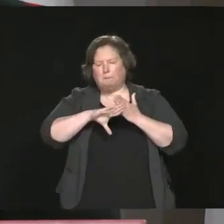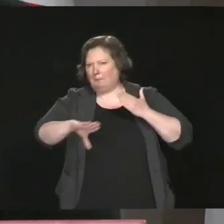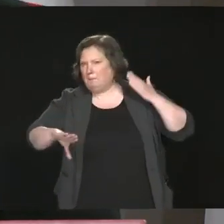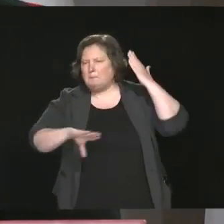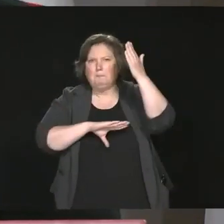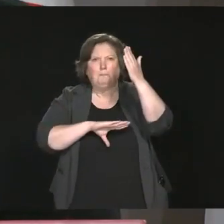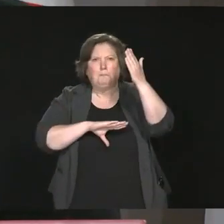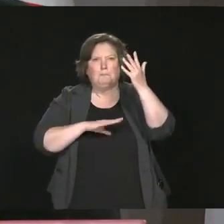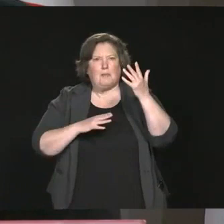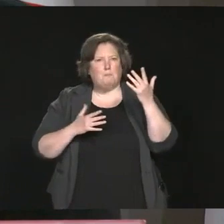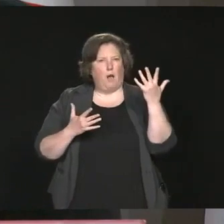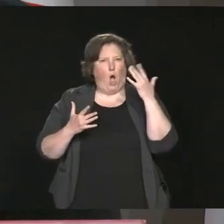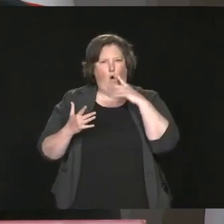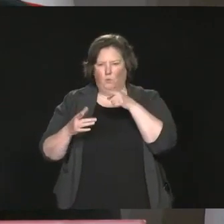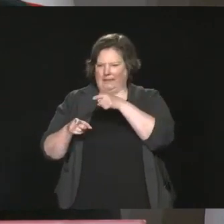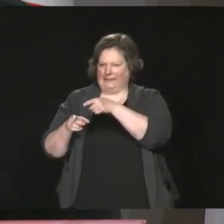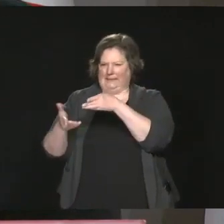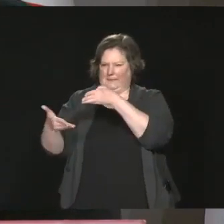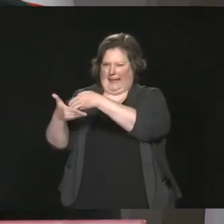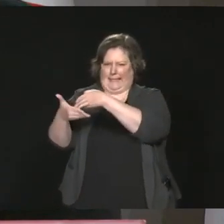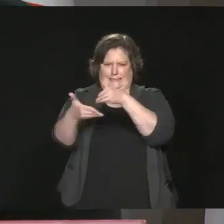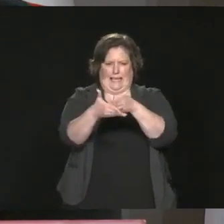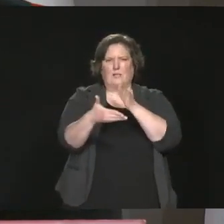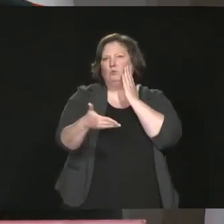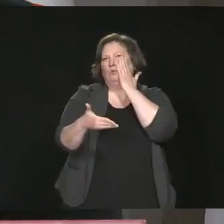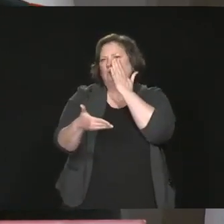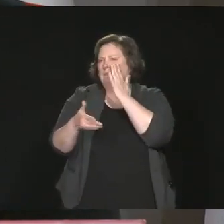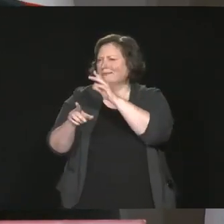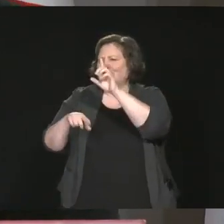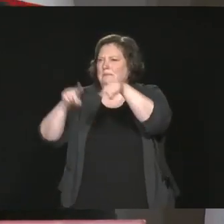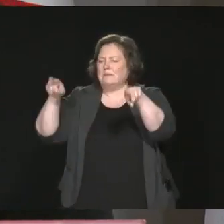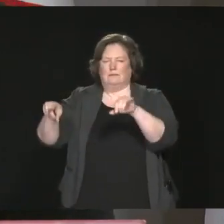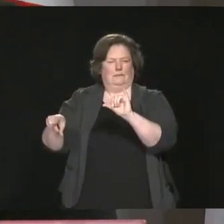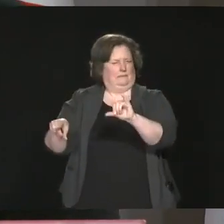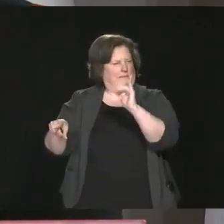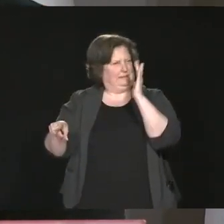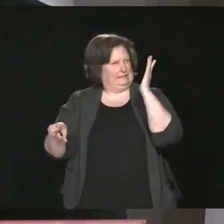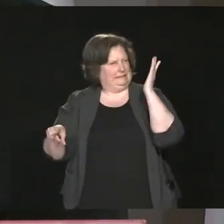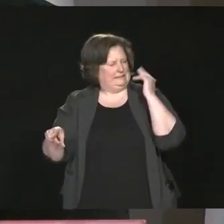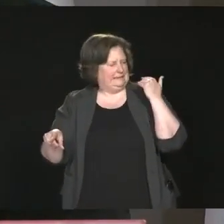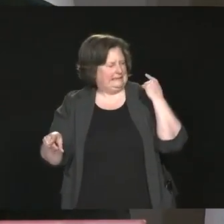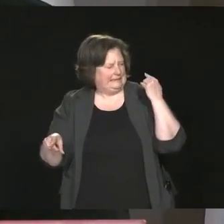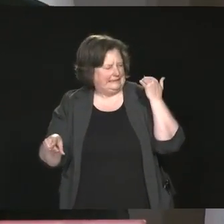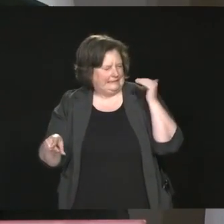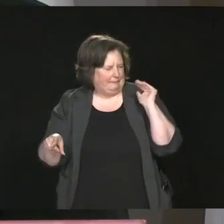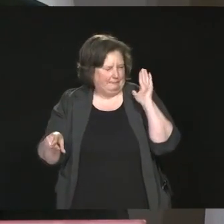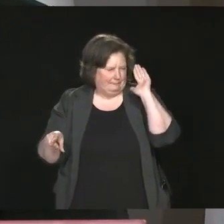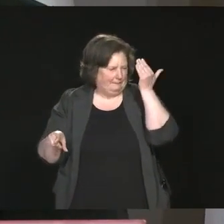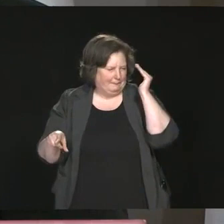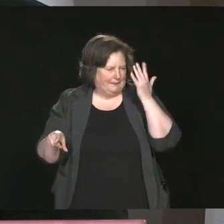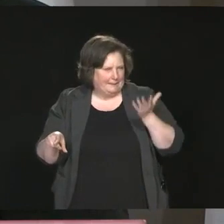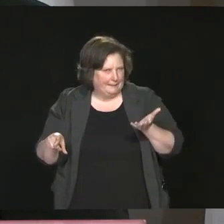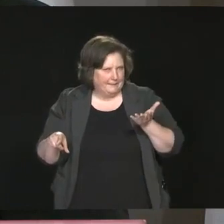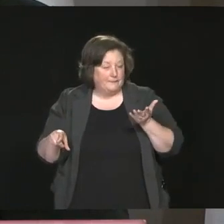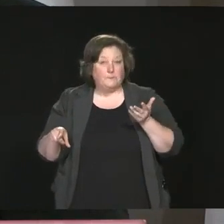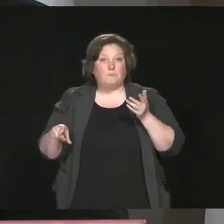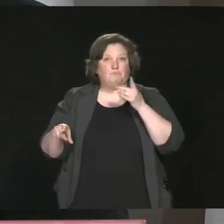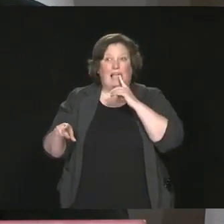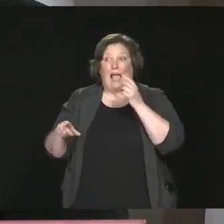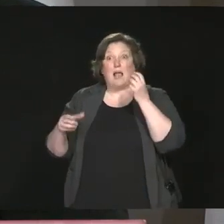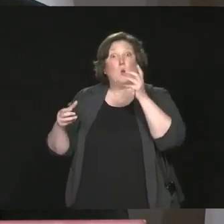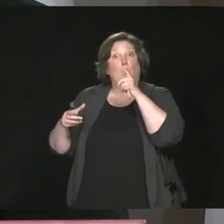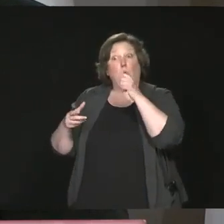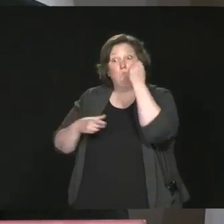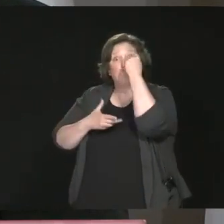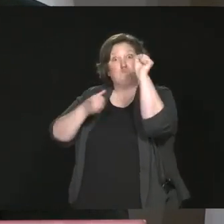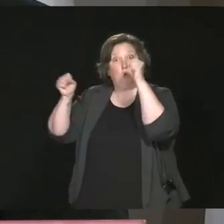Canadian? And further to that, one of the ways that the protesters across the country have been discussing ways to deal with that is to what they call defund the police,